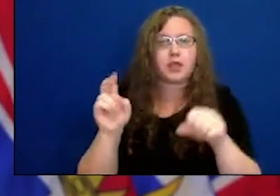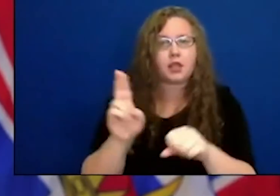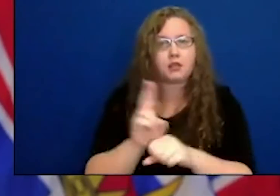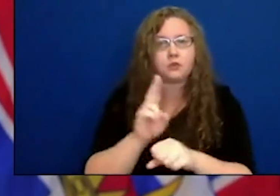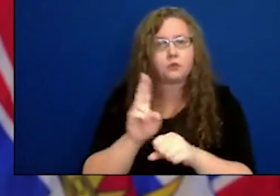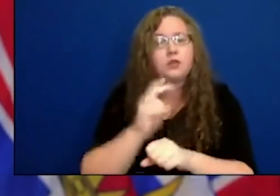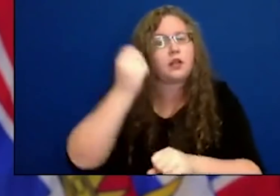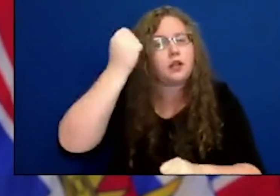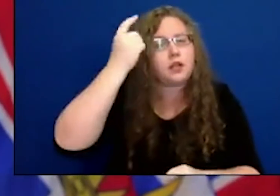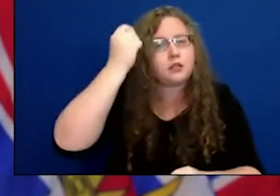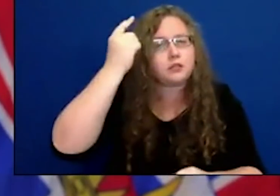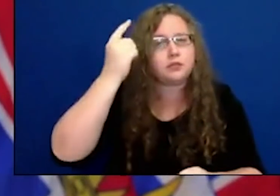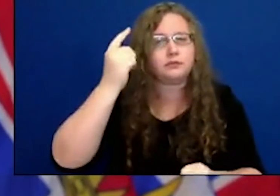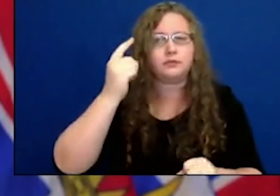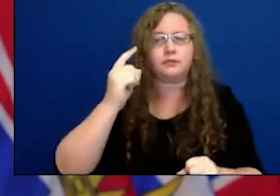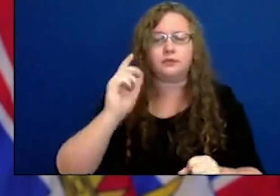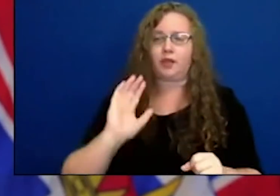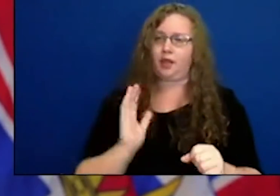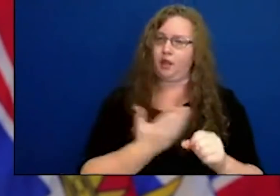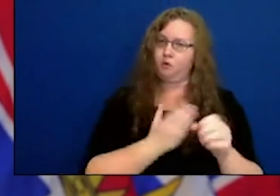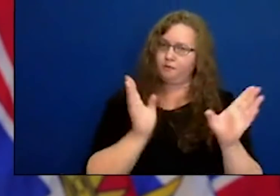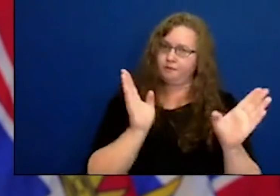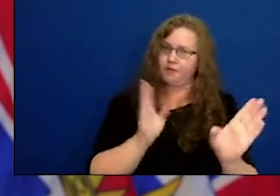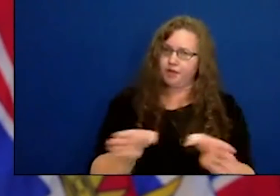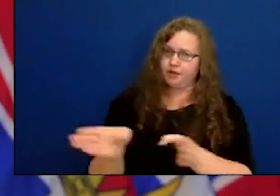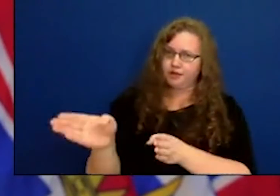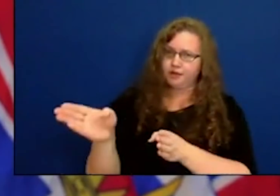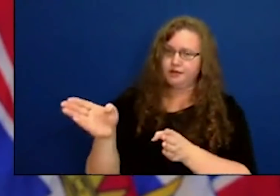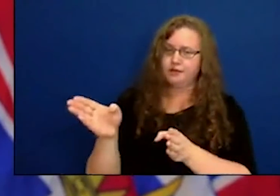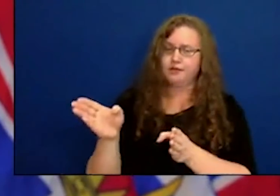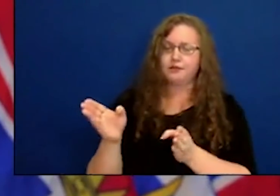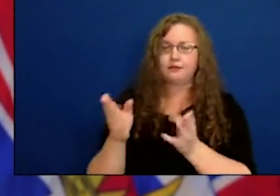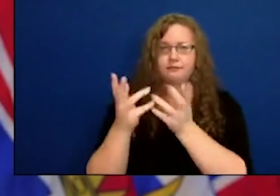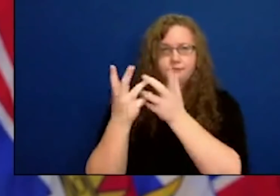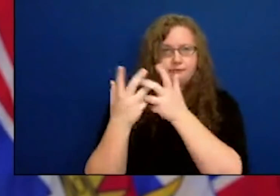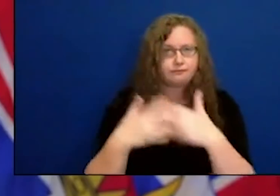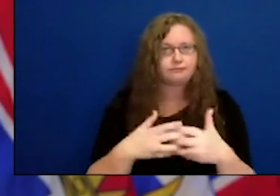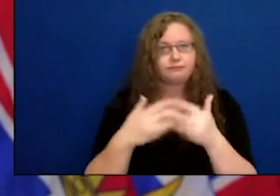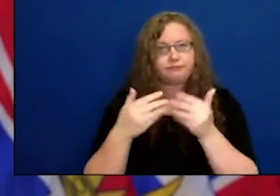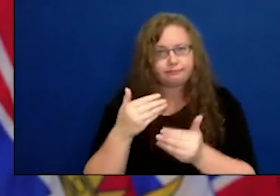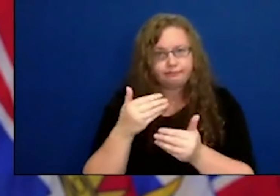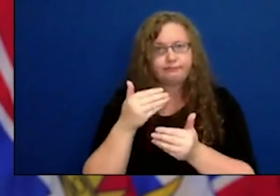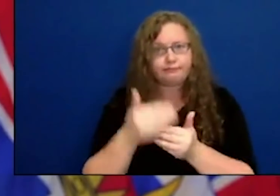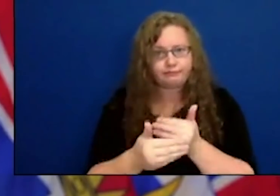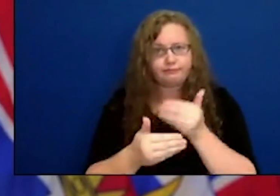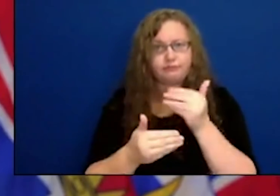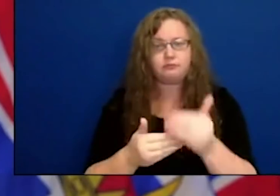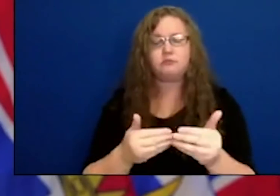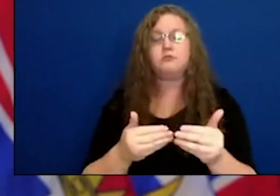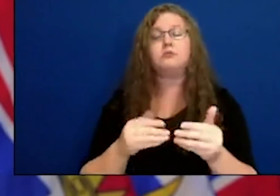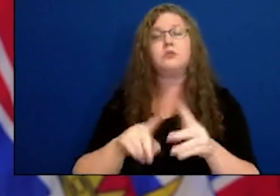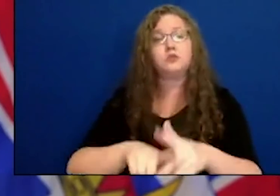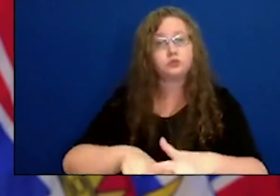planning for, all of our planning constructs is to be ready to start the first week